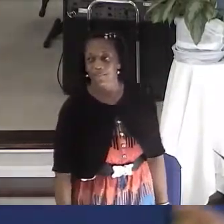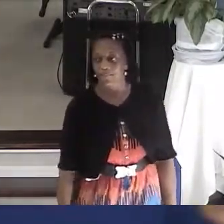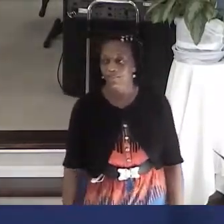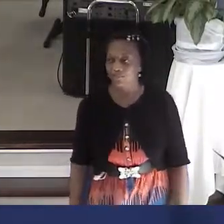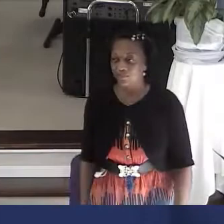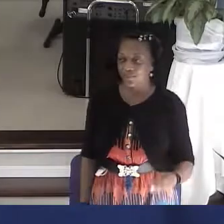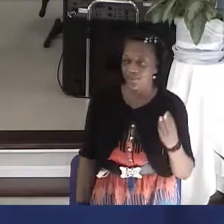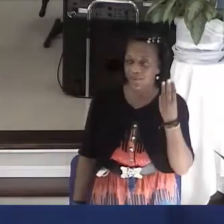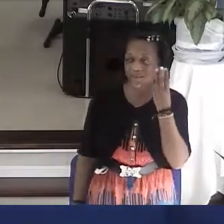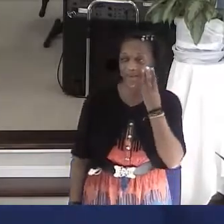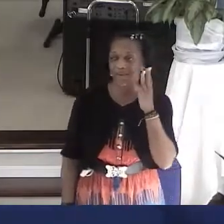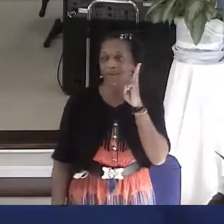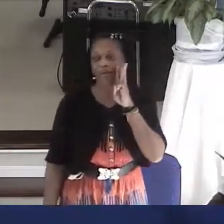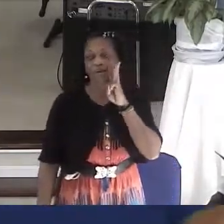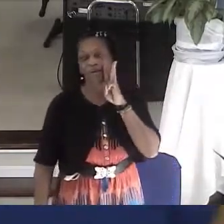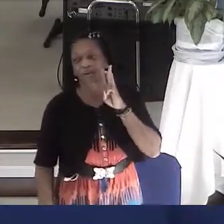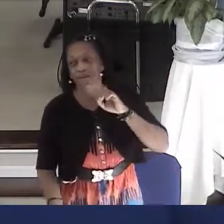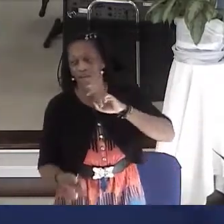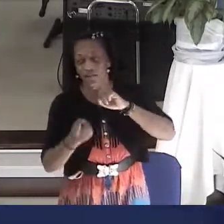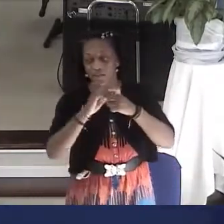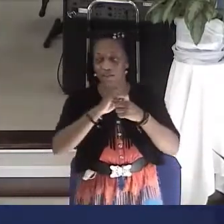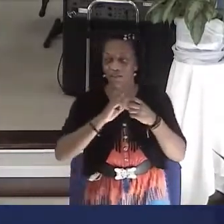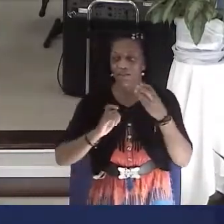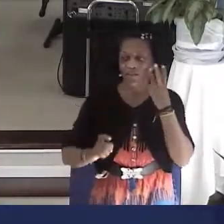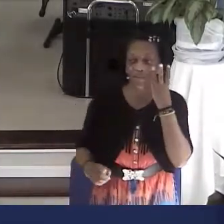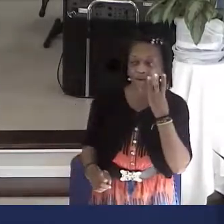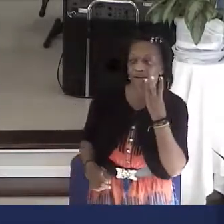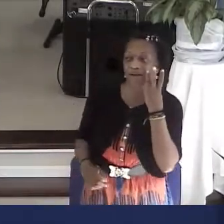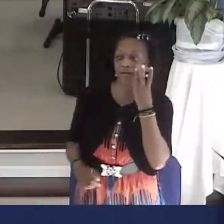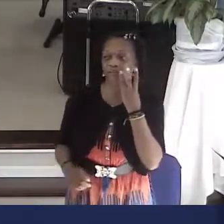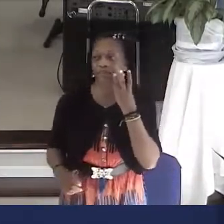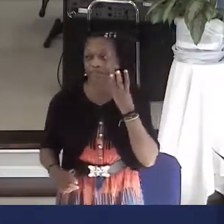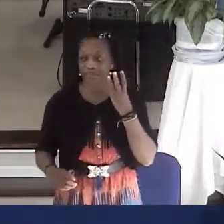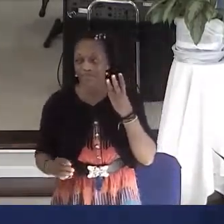Hallelujah. Water you turned into wine.